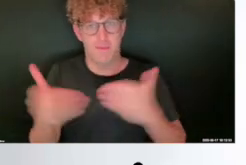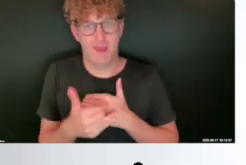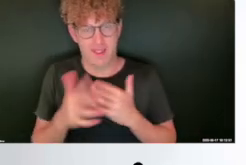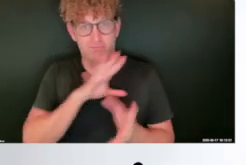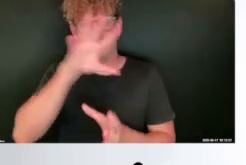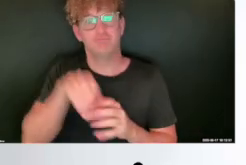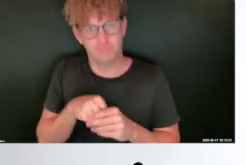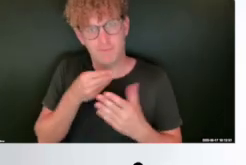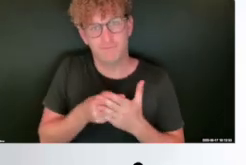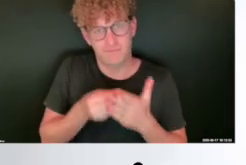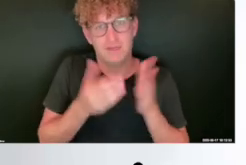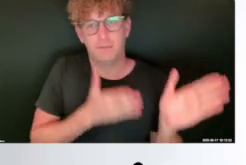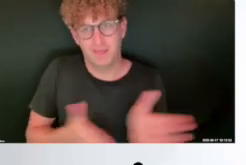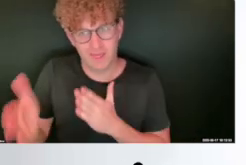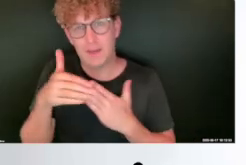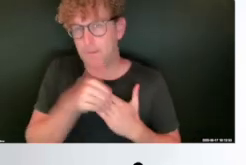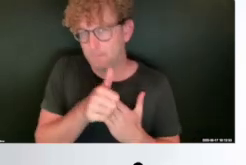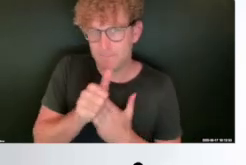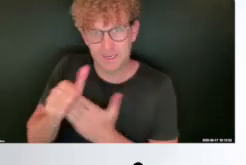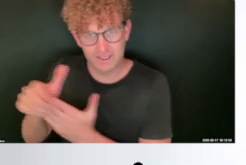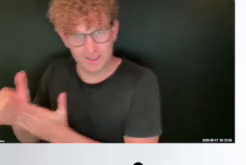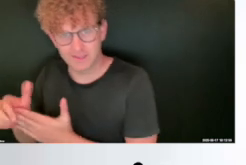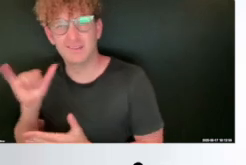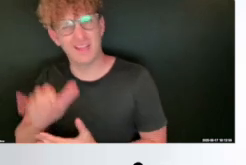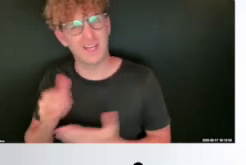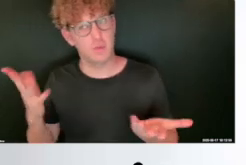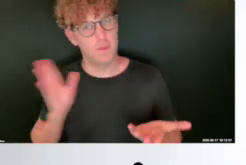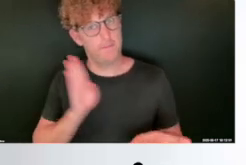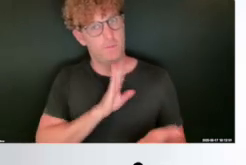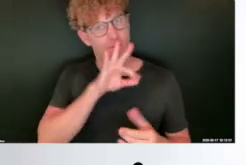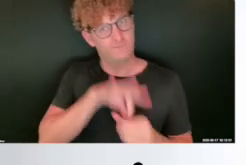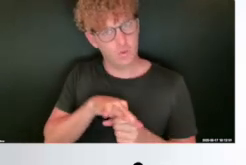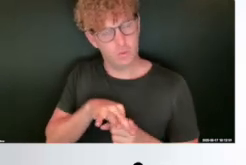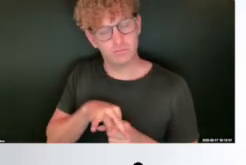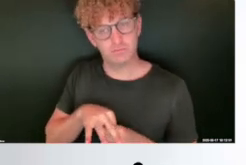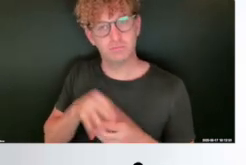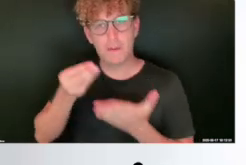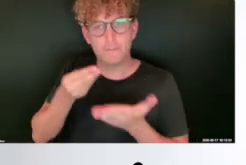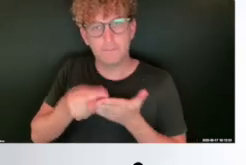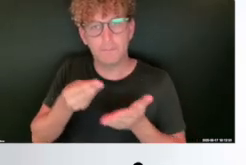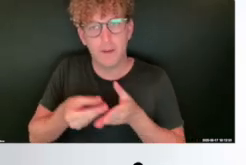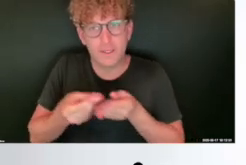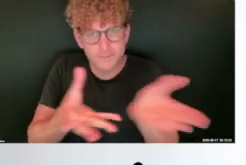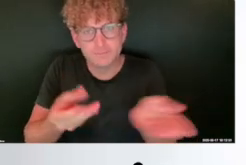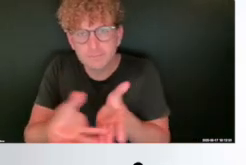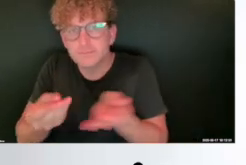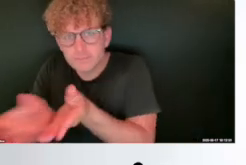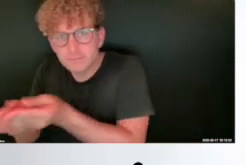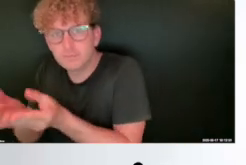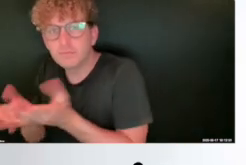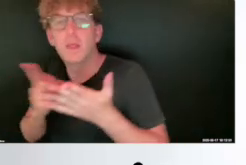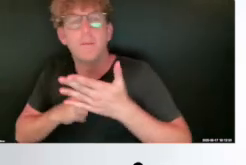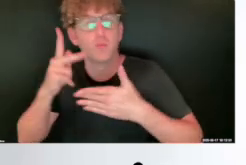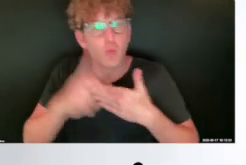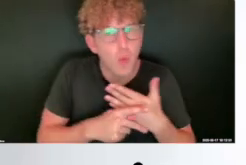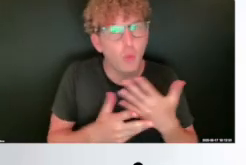and all of the appendices. Yeah. Really, what the board is voting on is the allocation and programming of